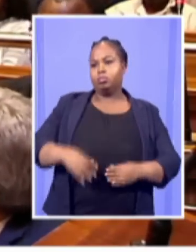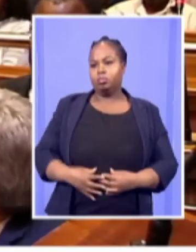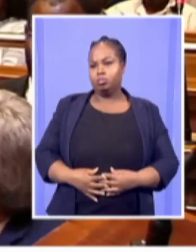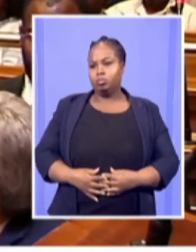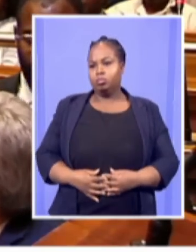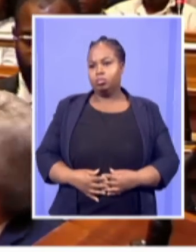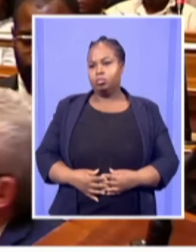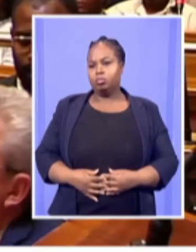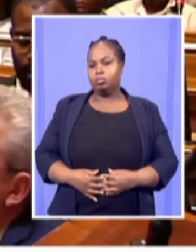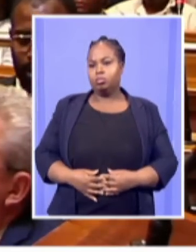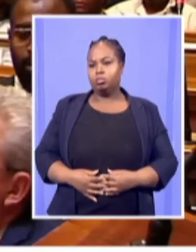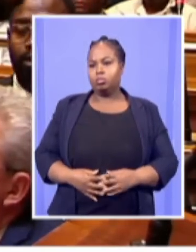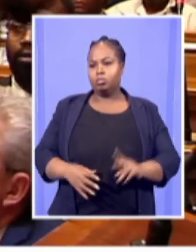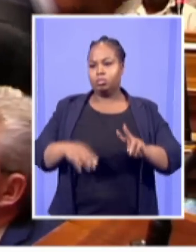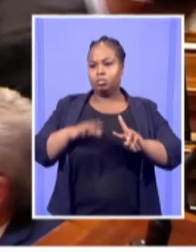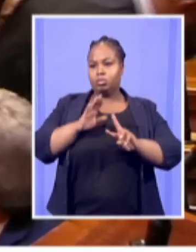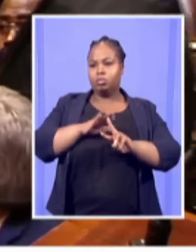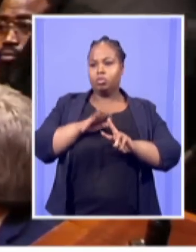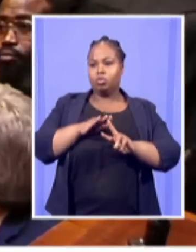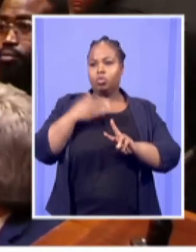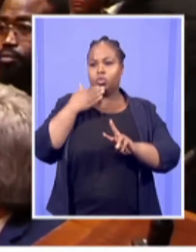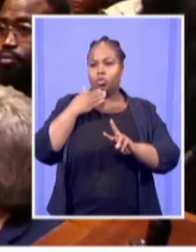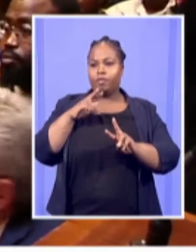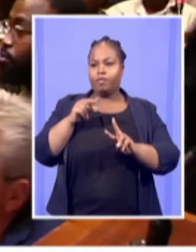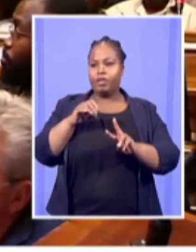And then followed by Mveliso.